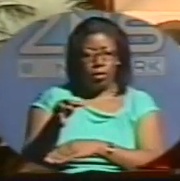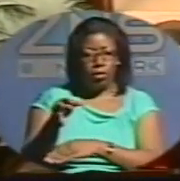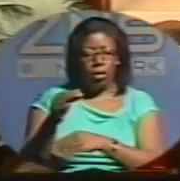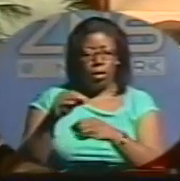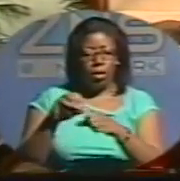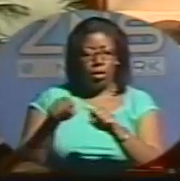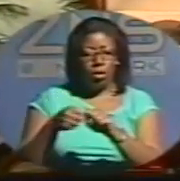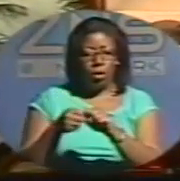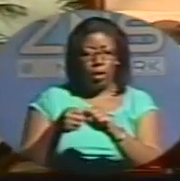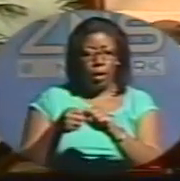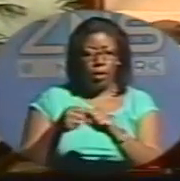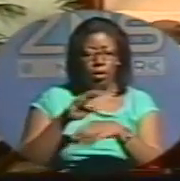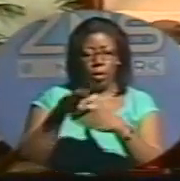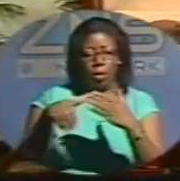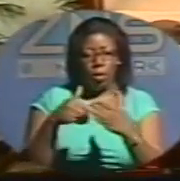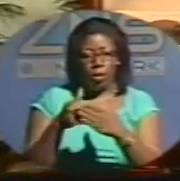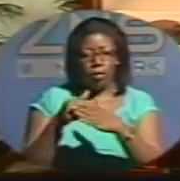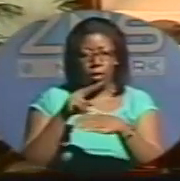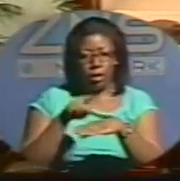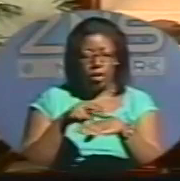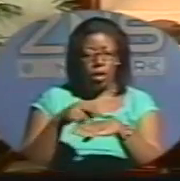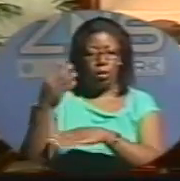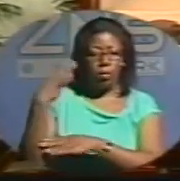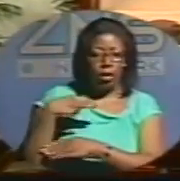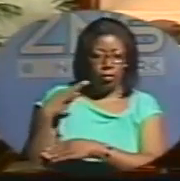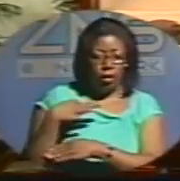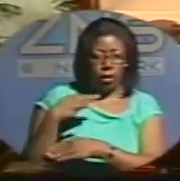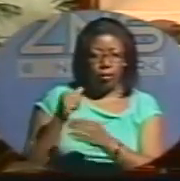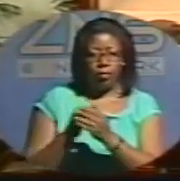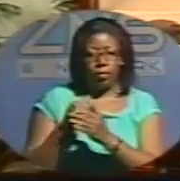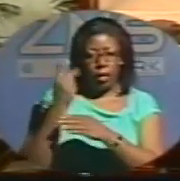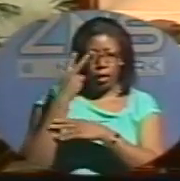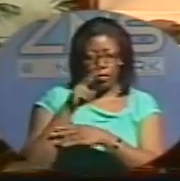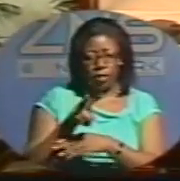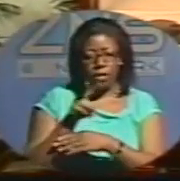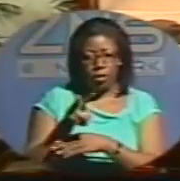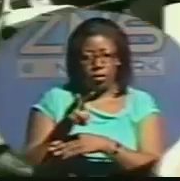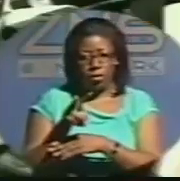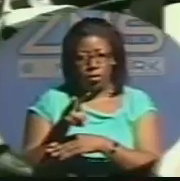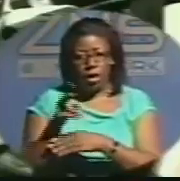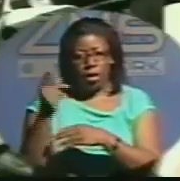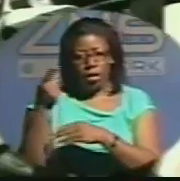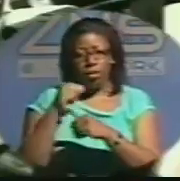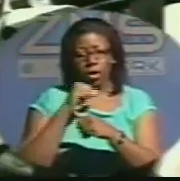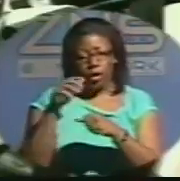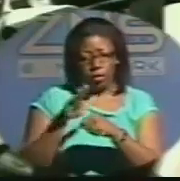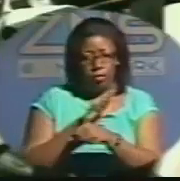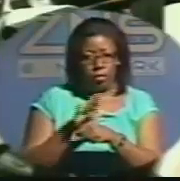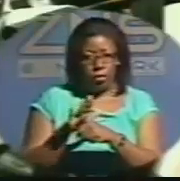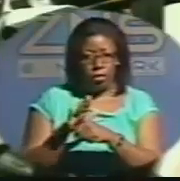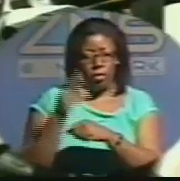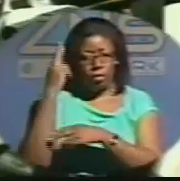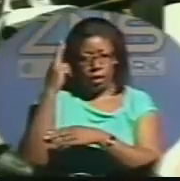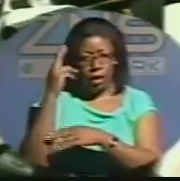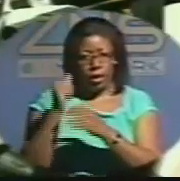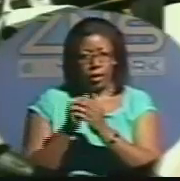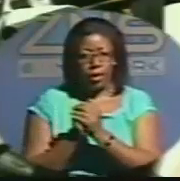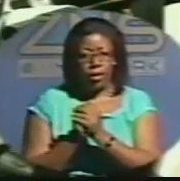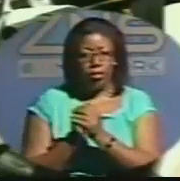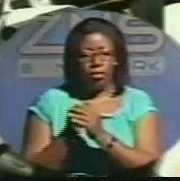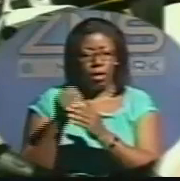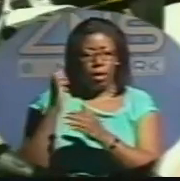could benefit. Years later, his vision, although not completed, was realized. Charlie was a gifted addition to the FNM's